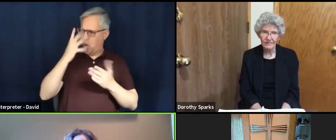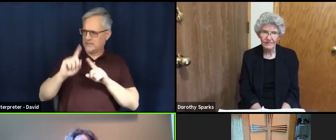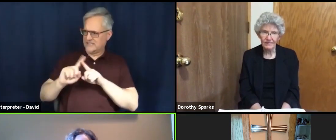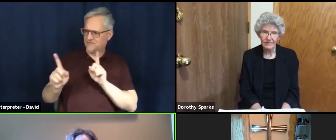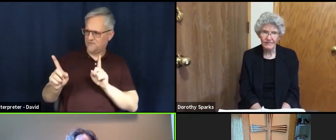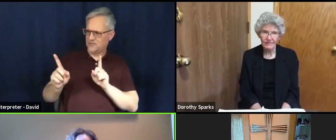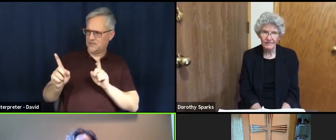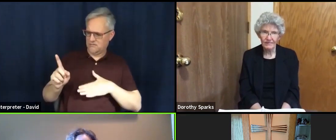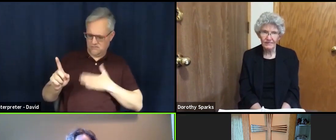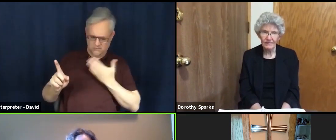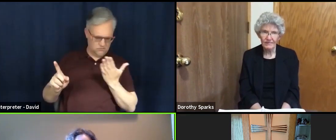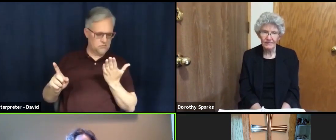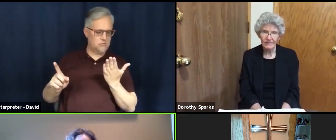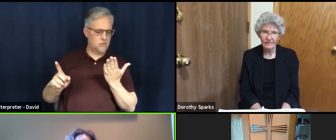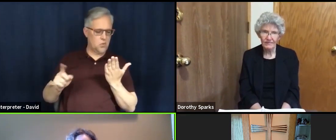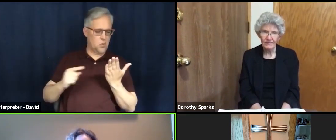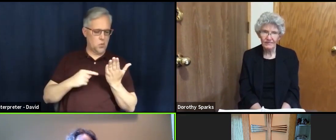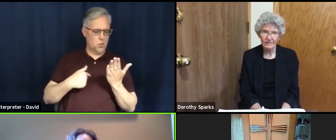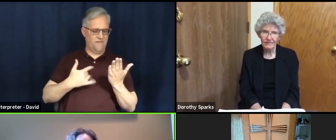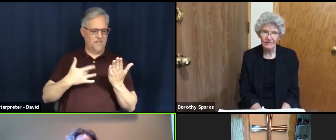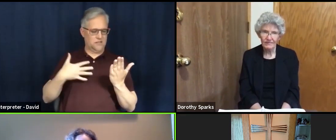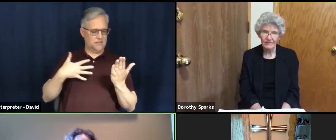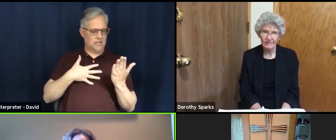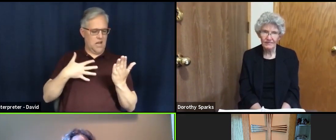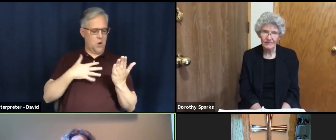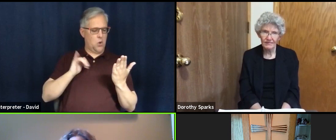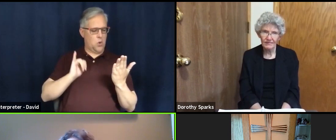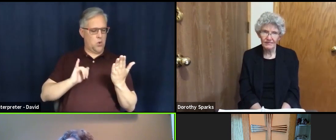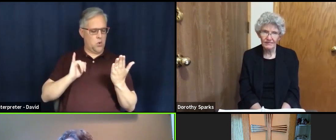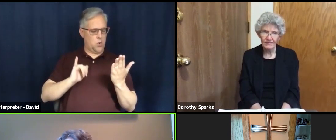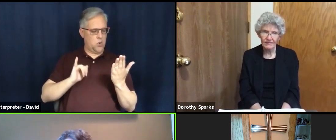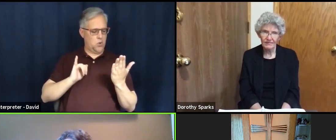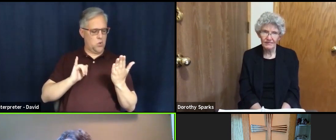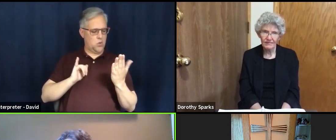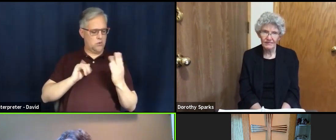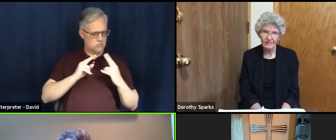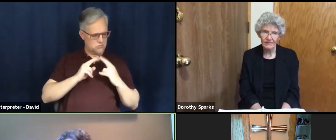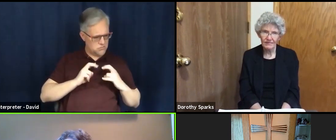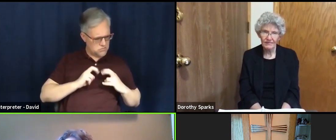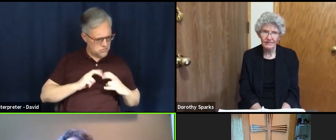And we can help our neighbors in their moments of need.